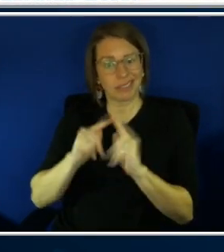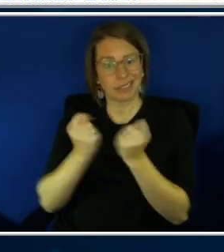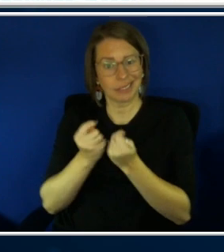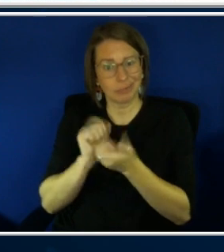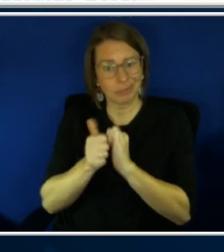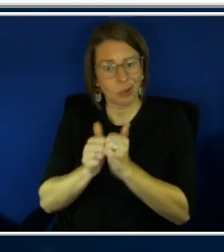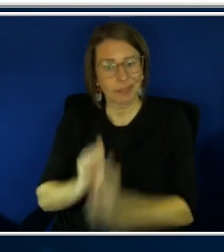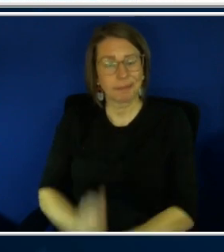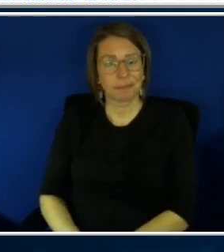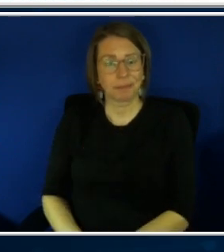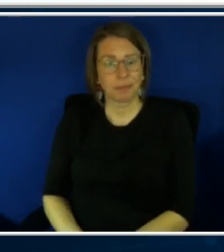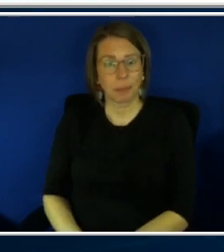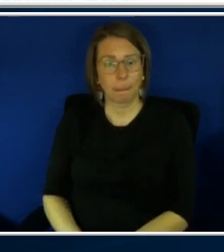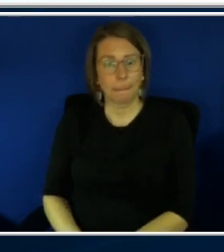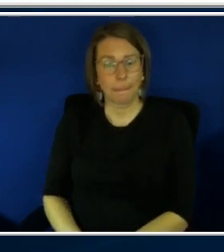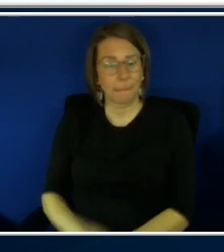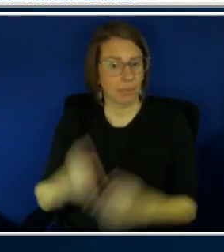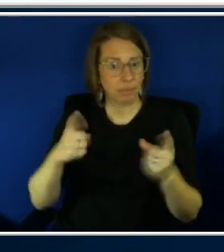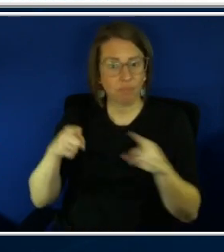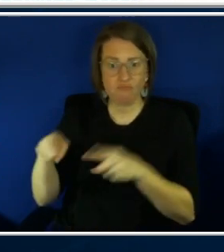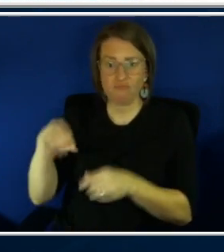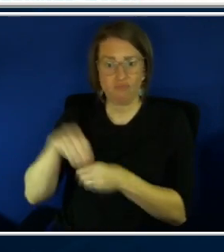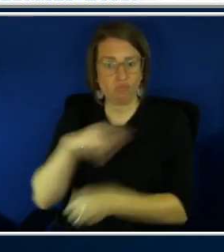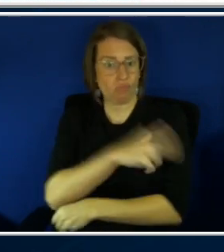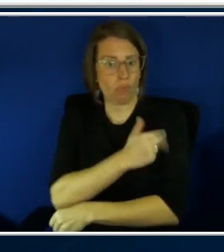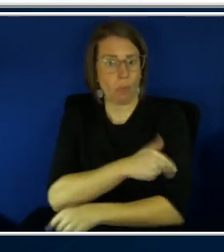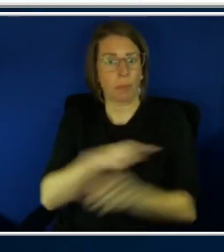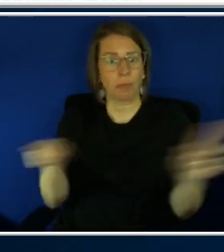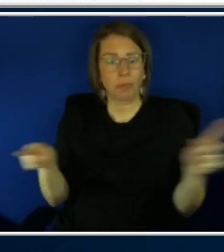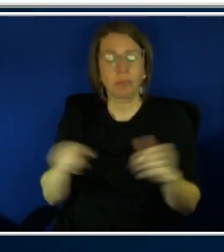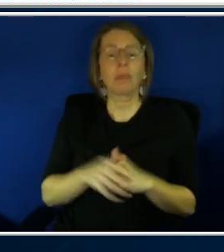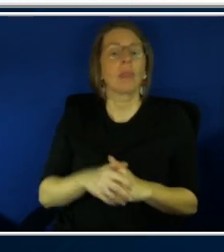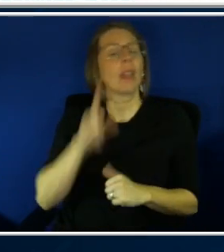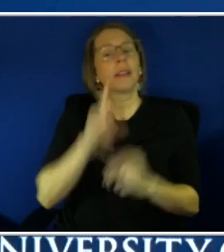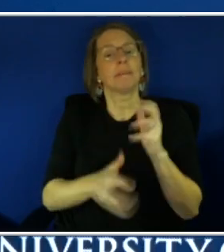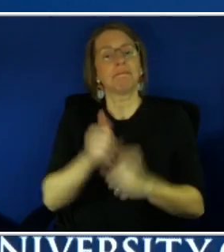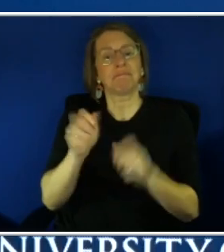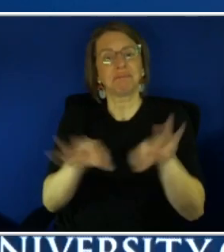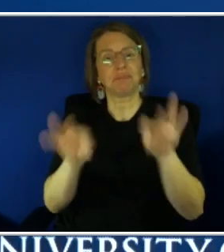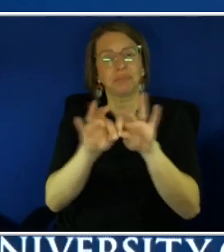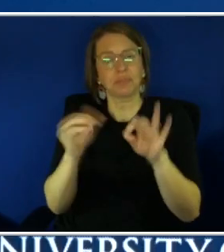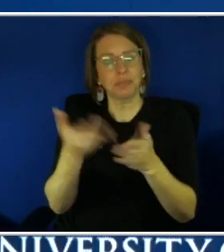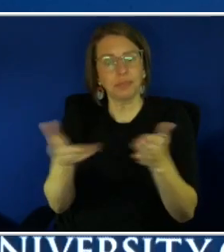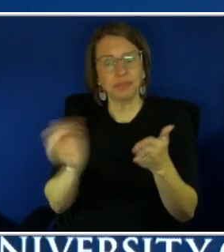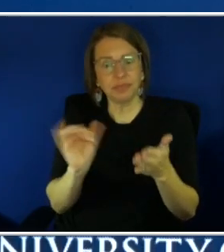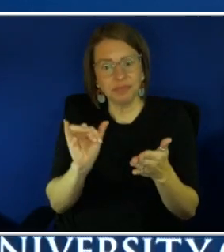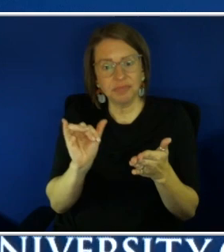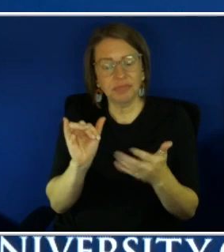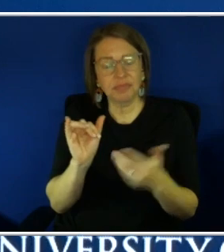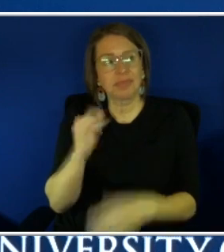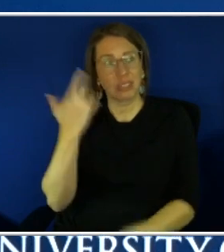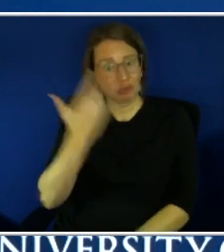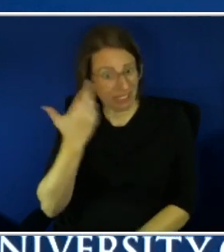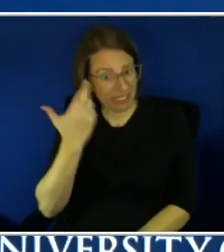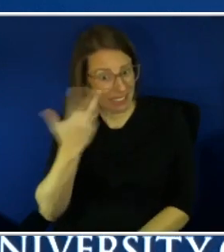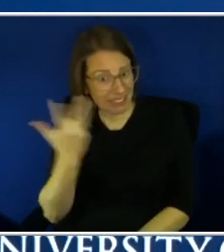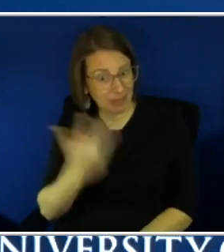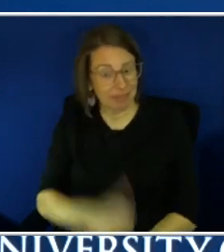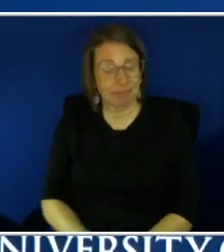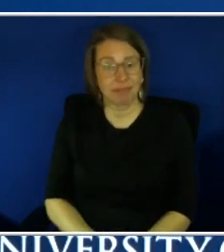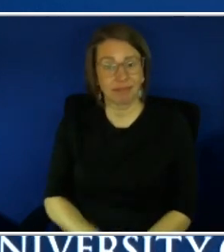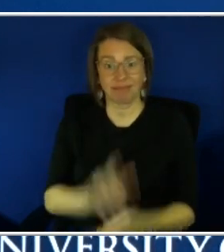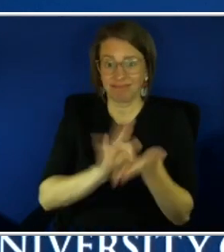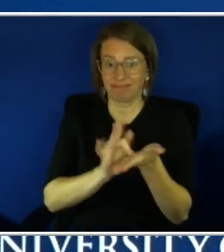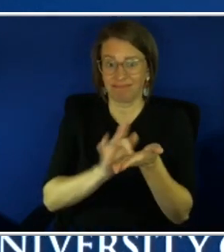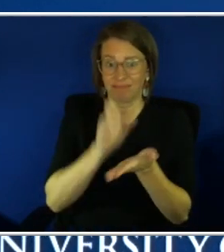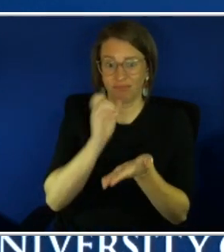Okay, It happens in the hospital, but I think the most important thing to realize is that medicine, those things don't stop